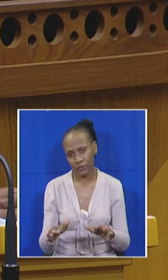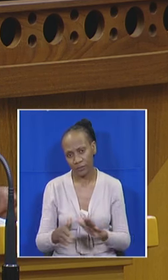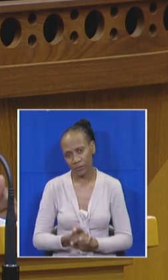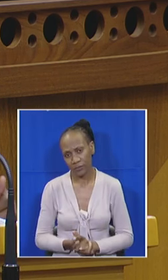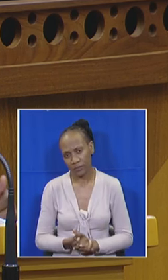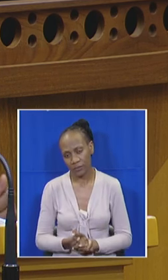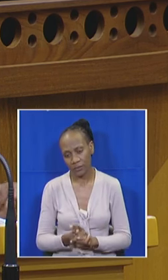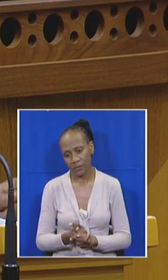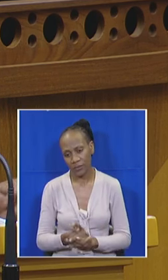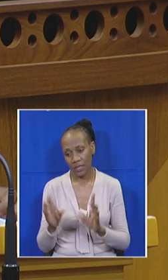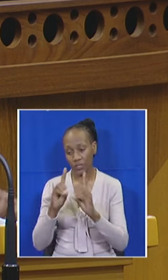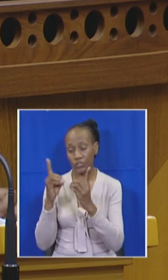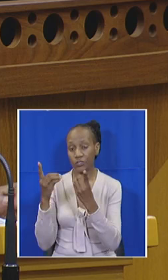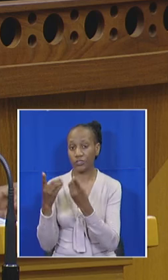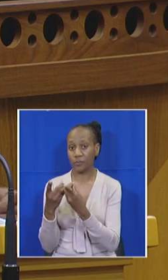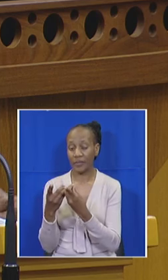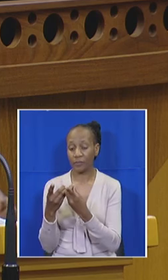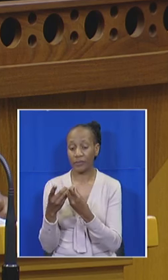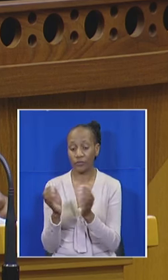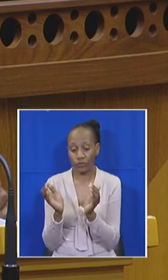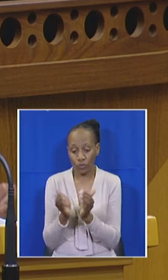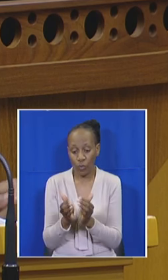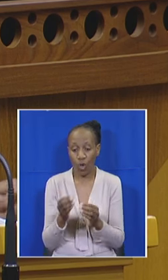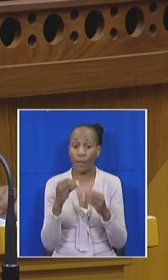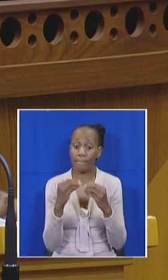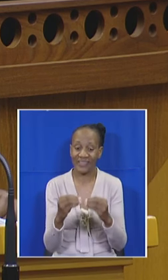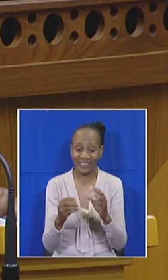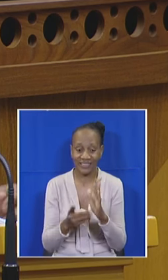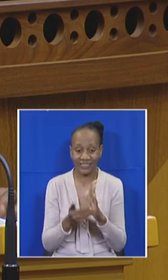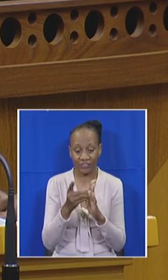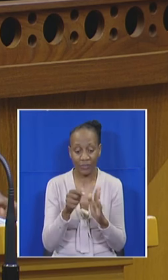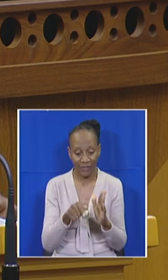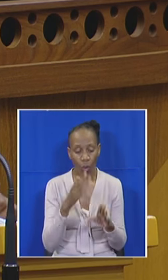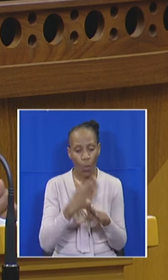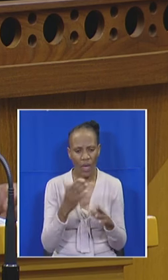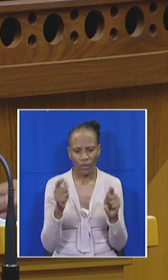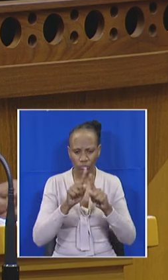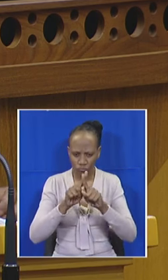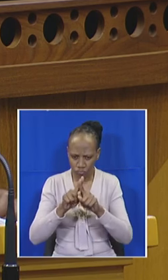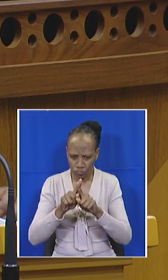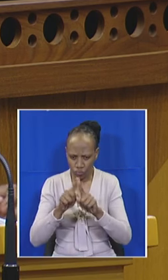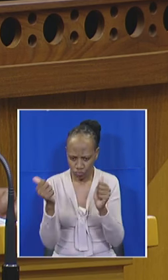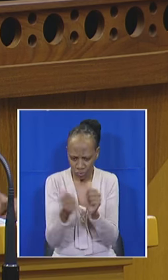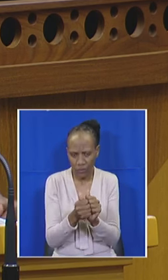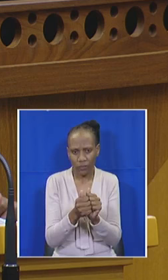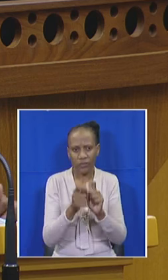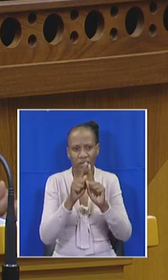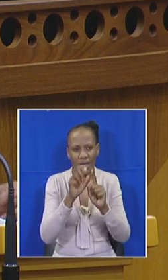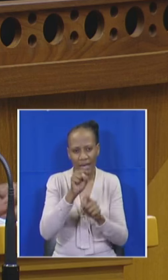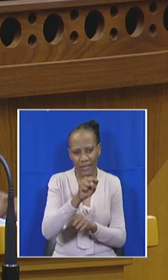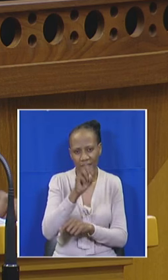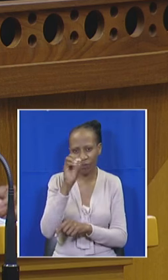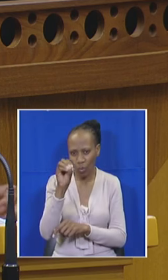The Department of Small Business Development will work with state-owned companies